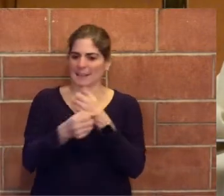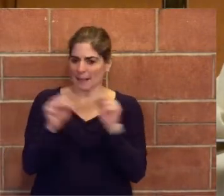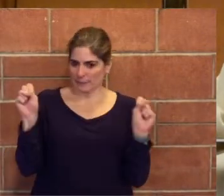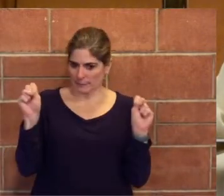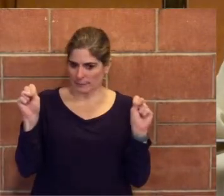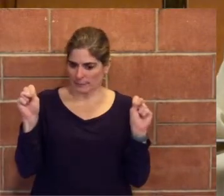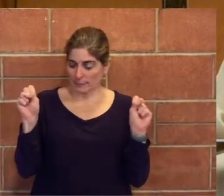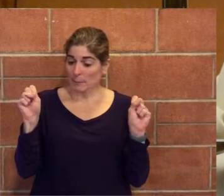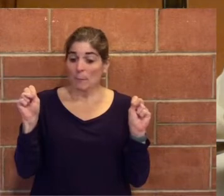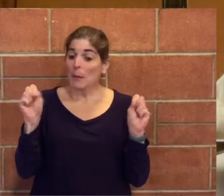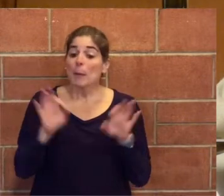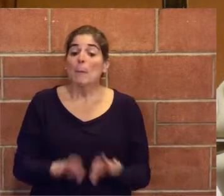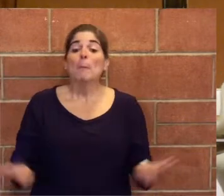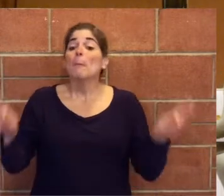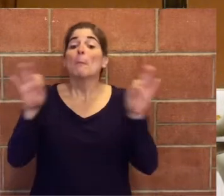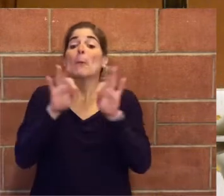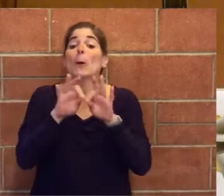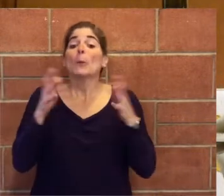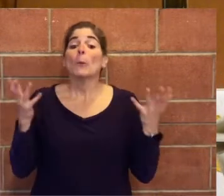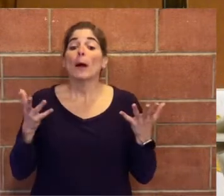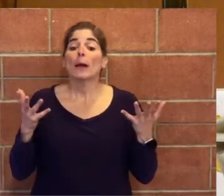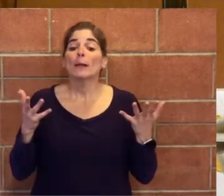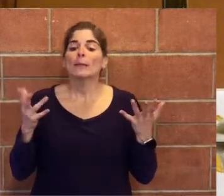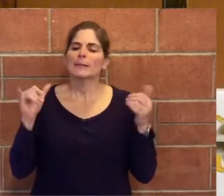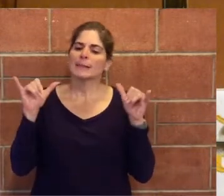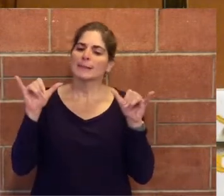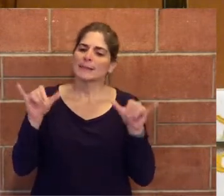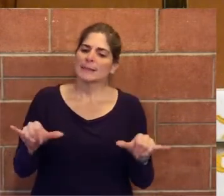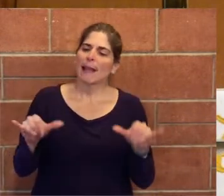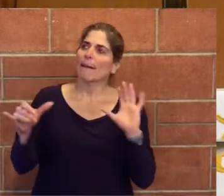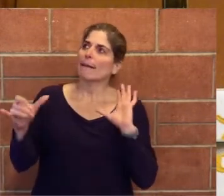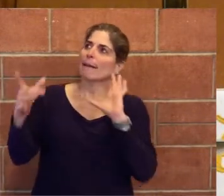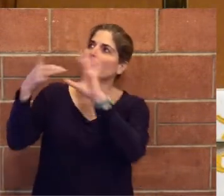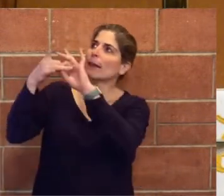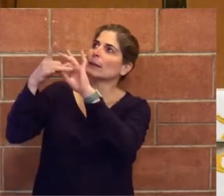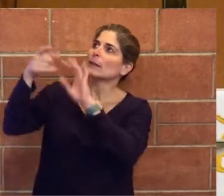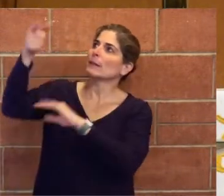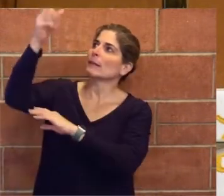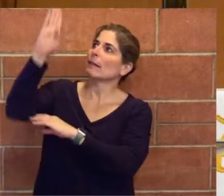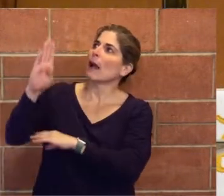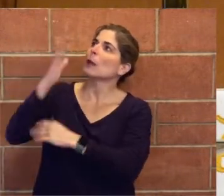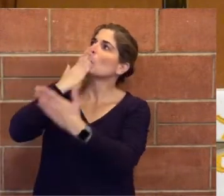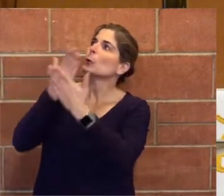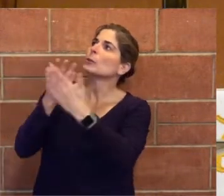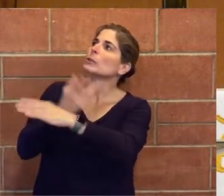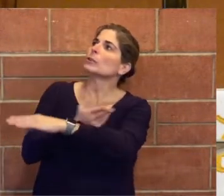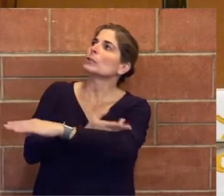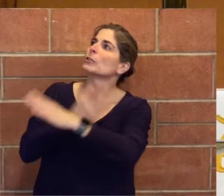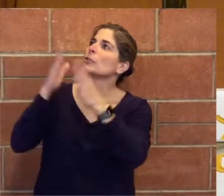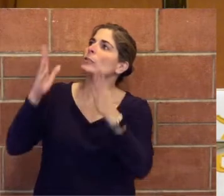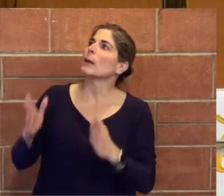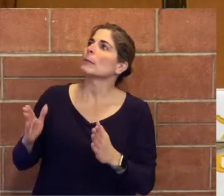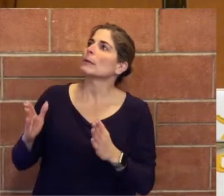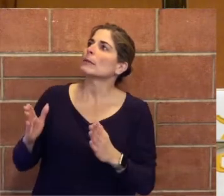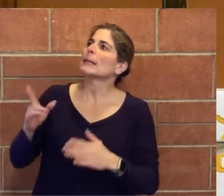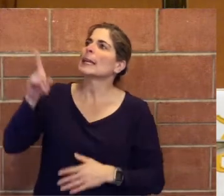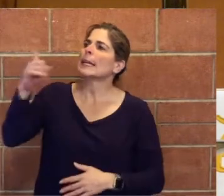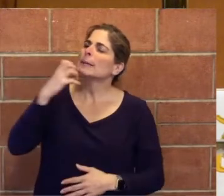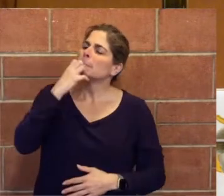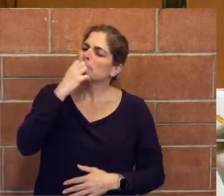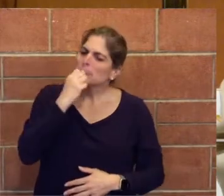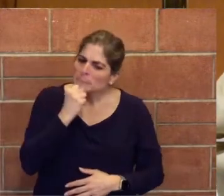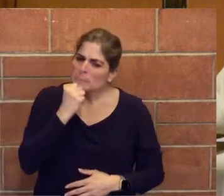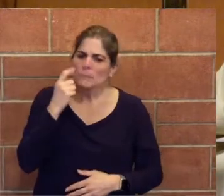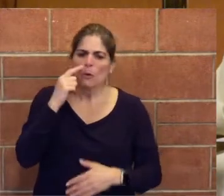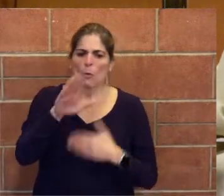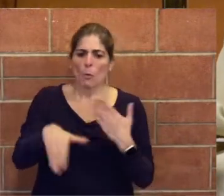safe. But most important of all, stay connected to the Good Shepherd. He cares